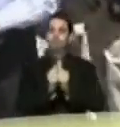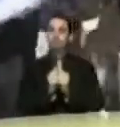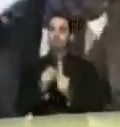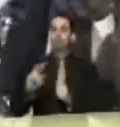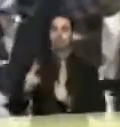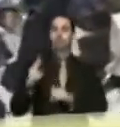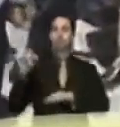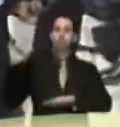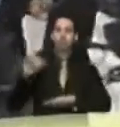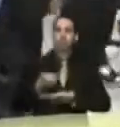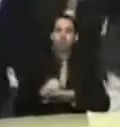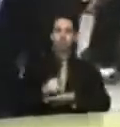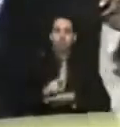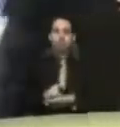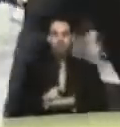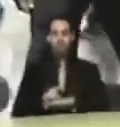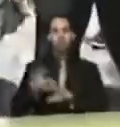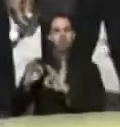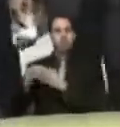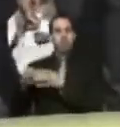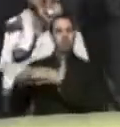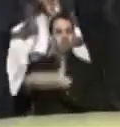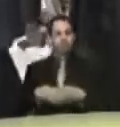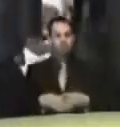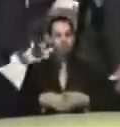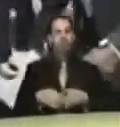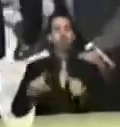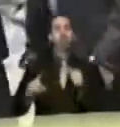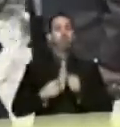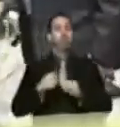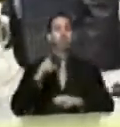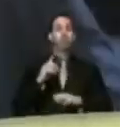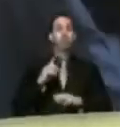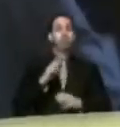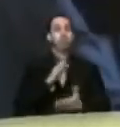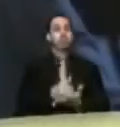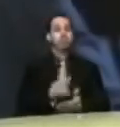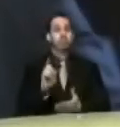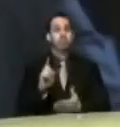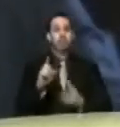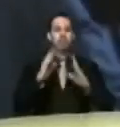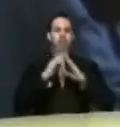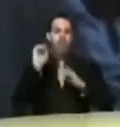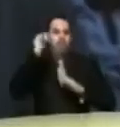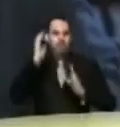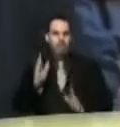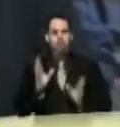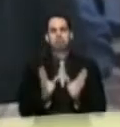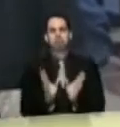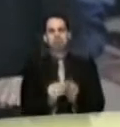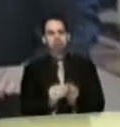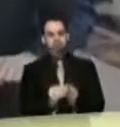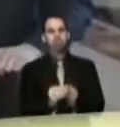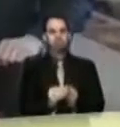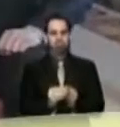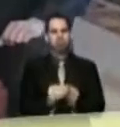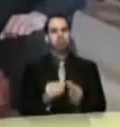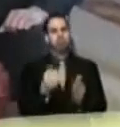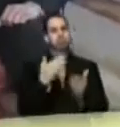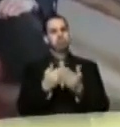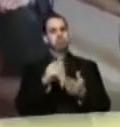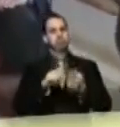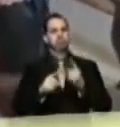segundo viaje a Puerto Rico su familia. Su primera parada fue en la fortaleza, donde se reunió con el gobernador, con quien mantiene una